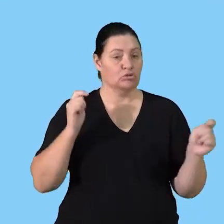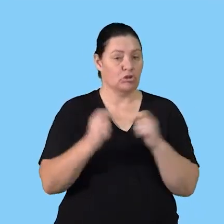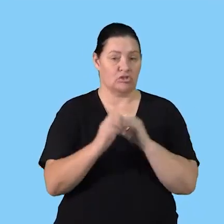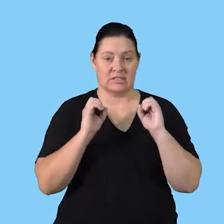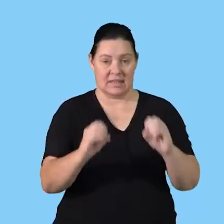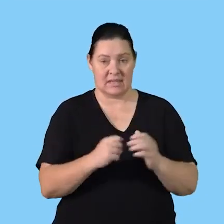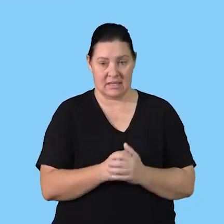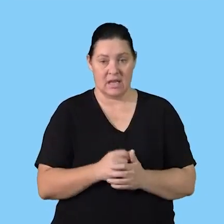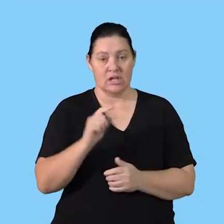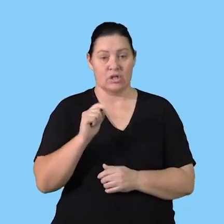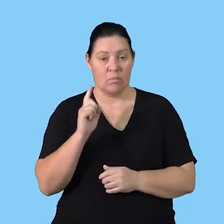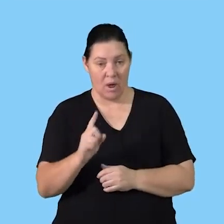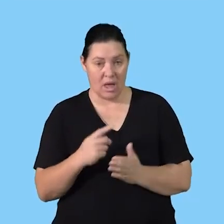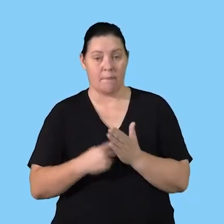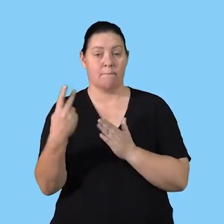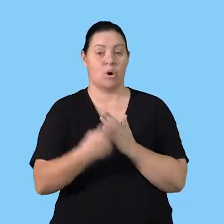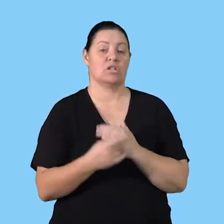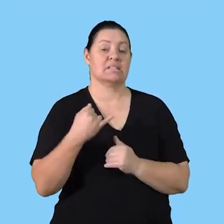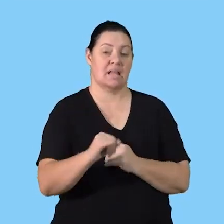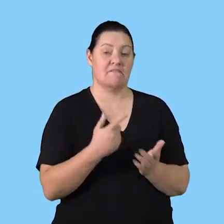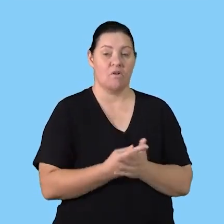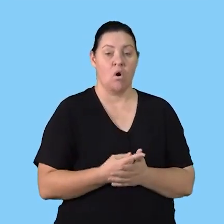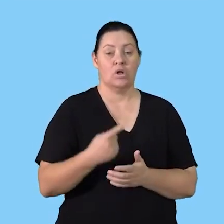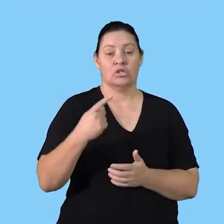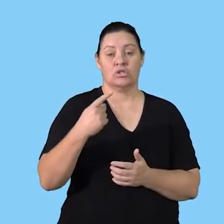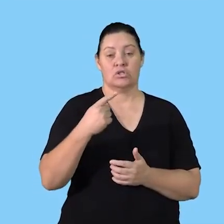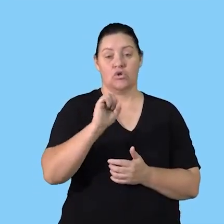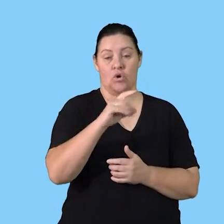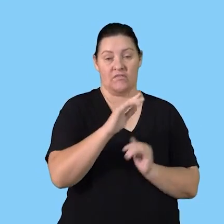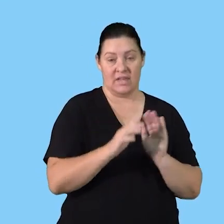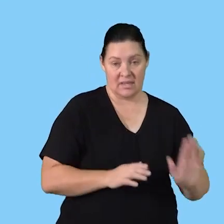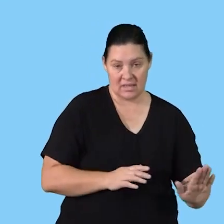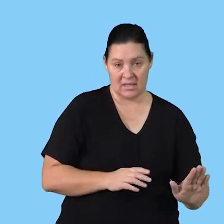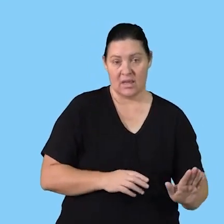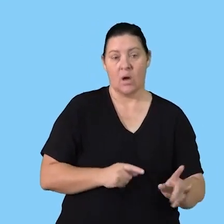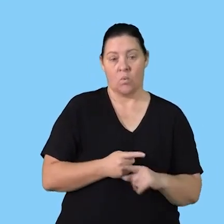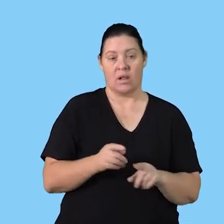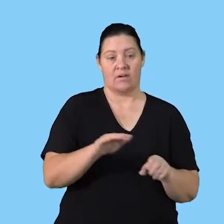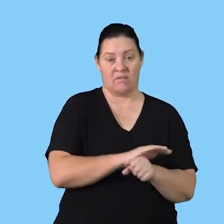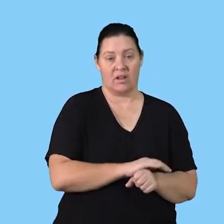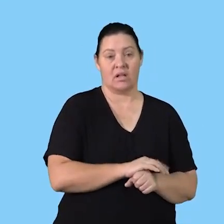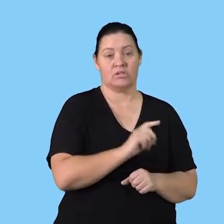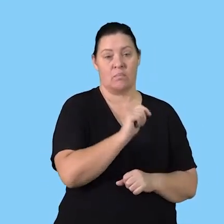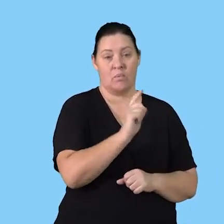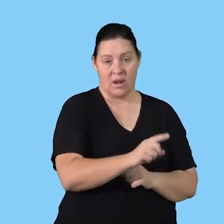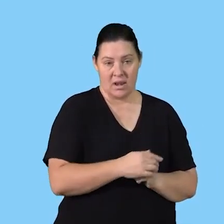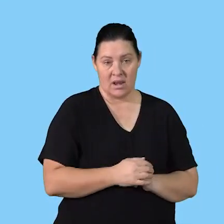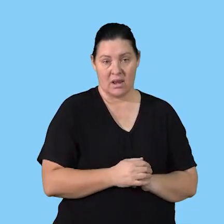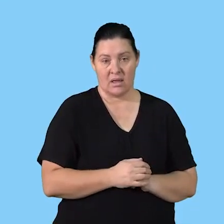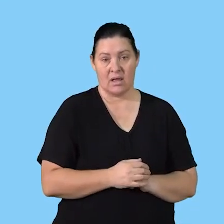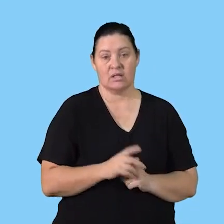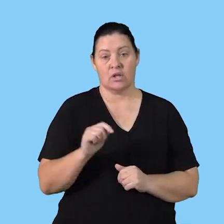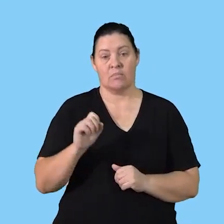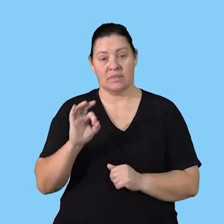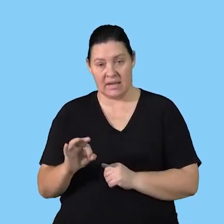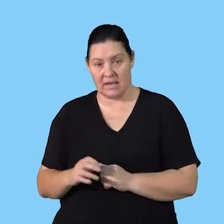changes. In term 1, we still have the project for geography. In term 2, we will be covering term 1 and 2. And